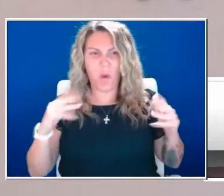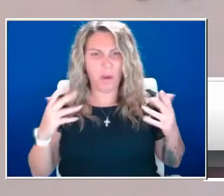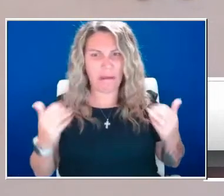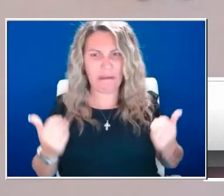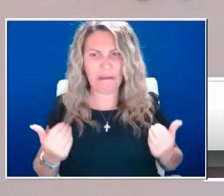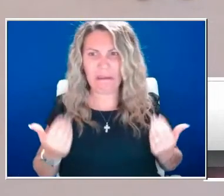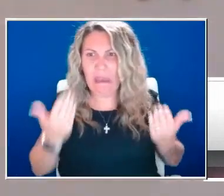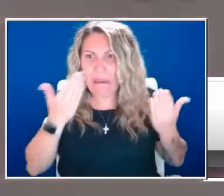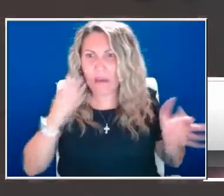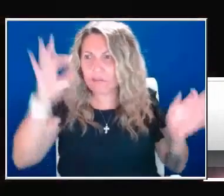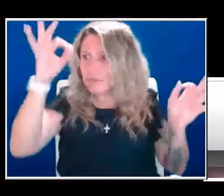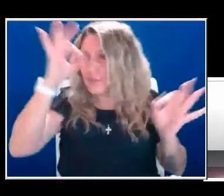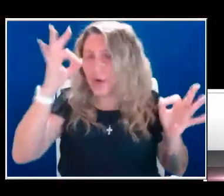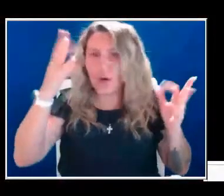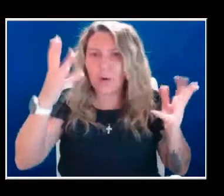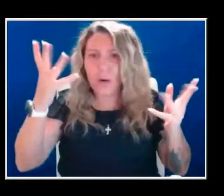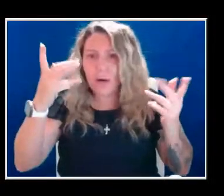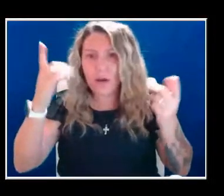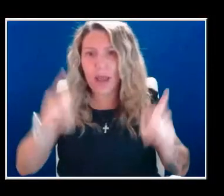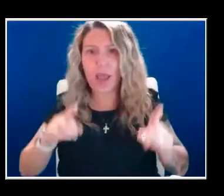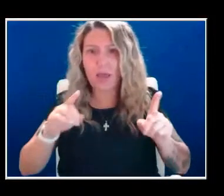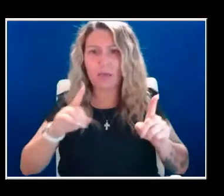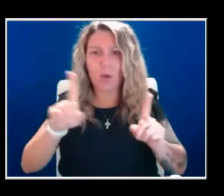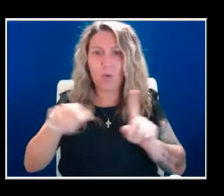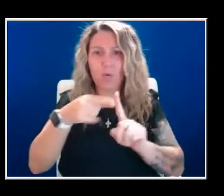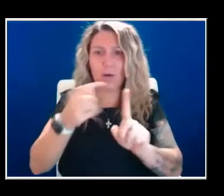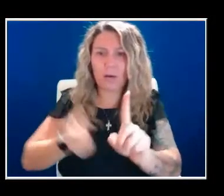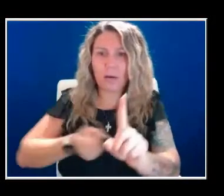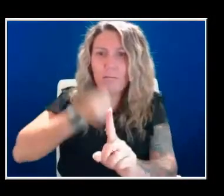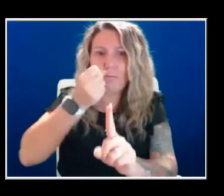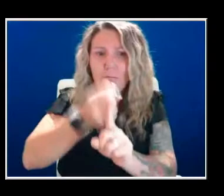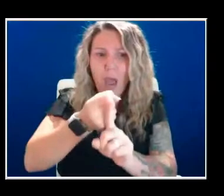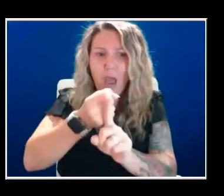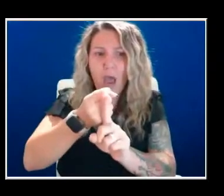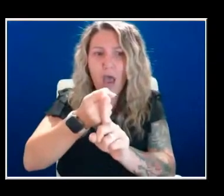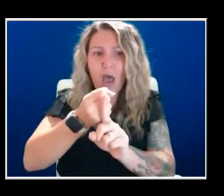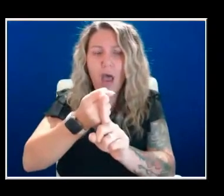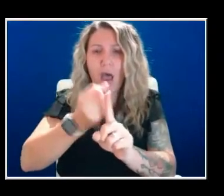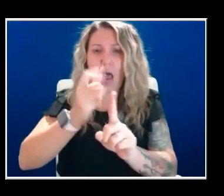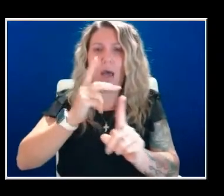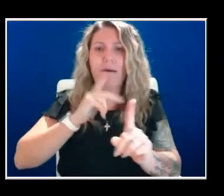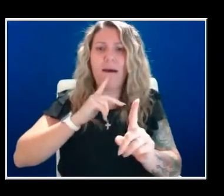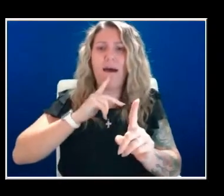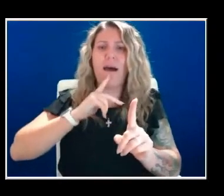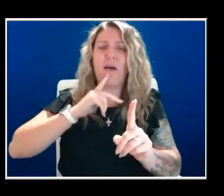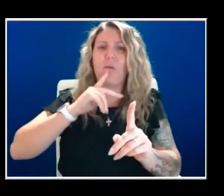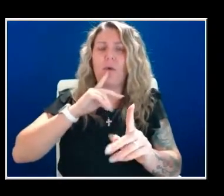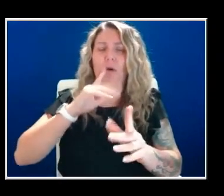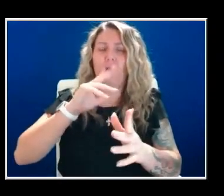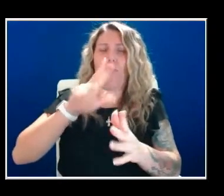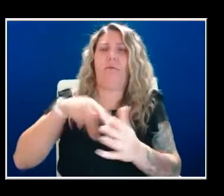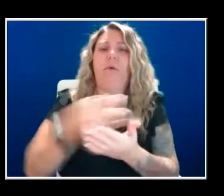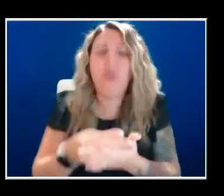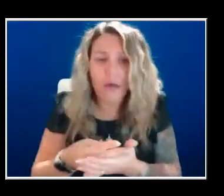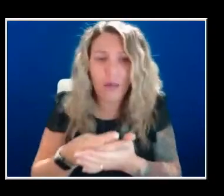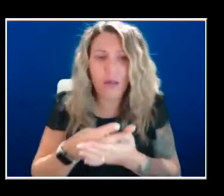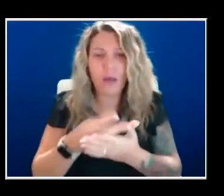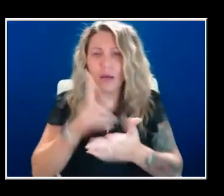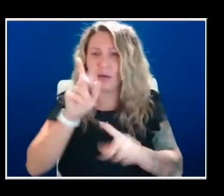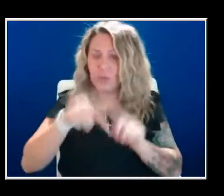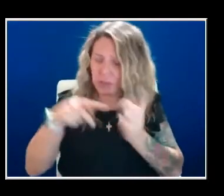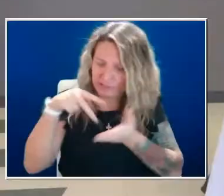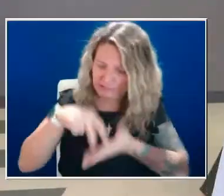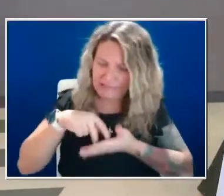what it was. And when they hit, I would fall all the way to the floor. I couldn't stand up, and I would just cry because I